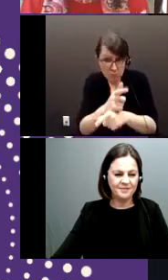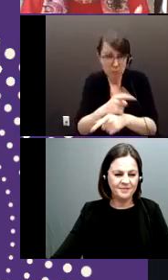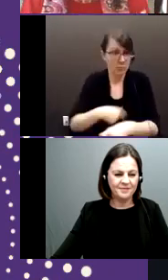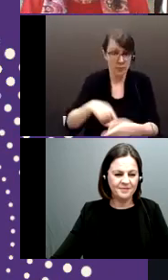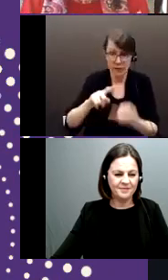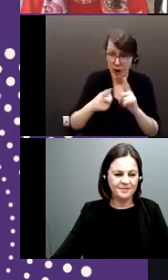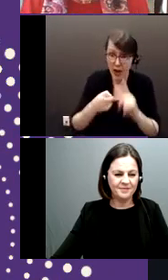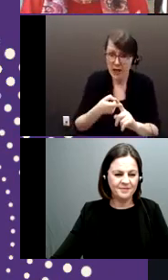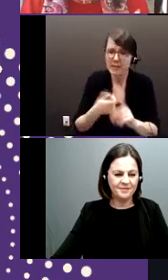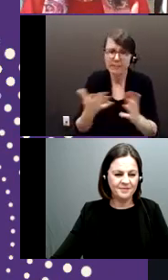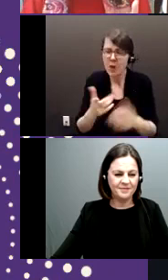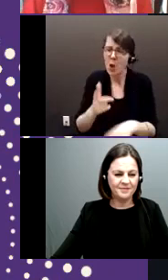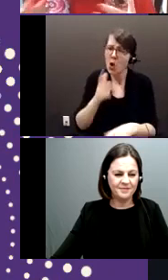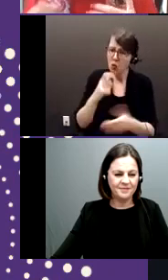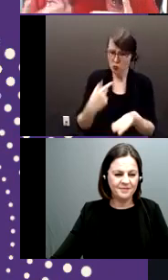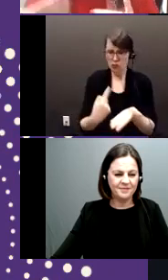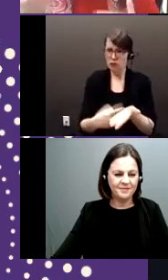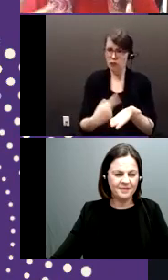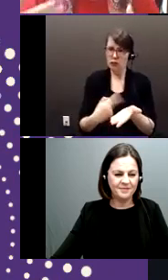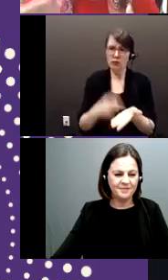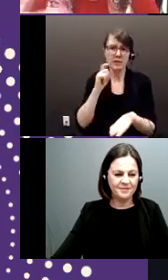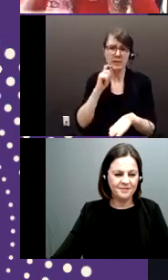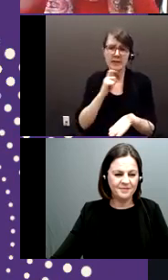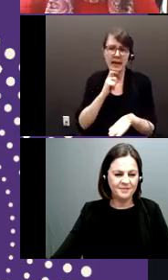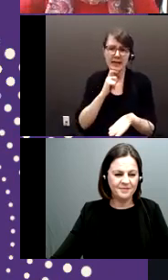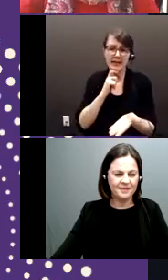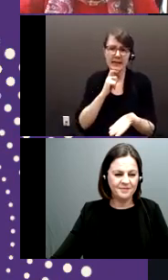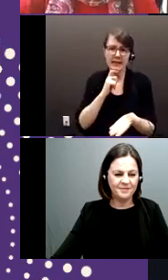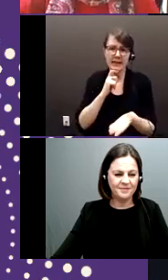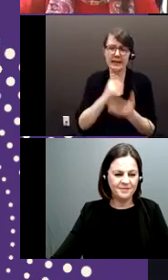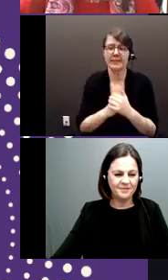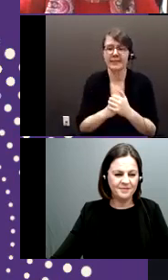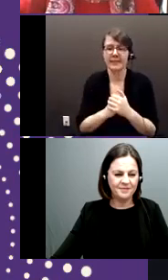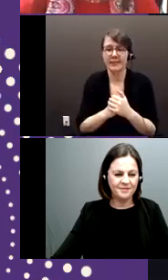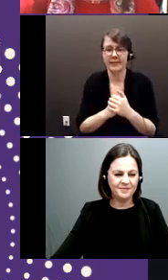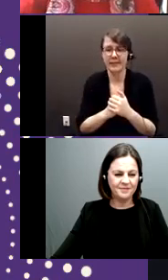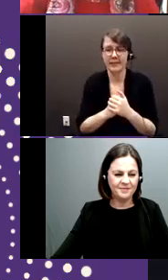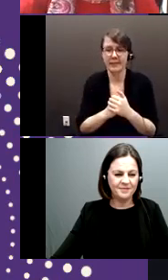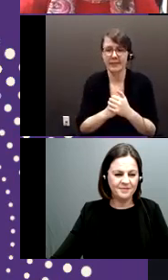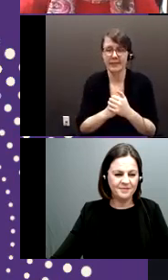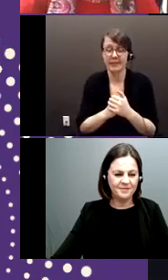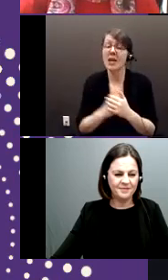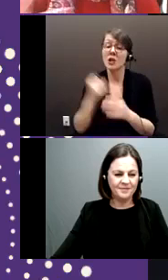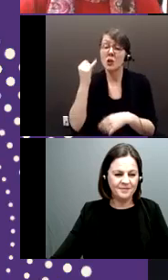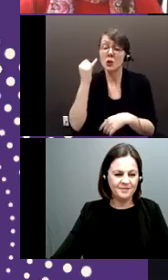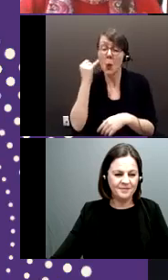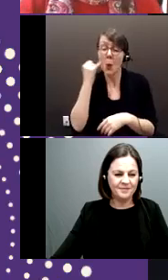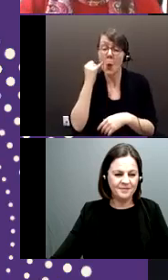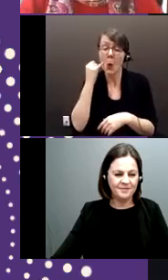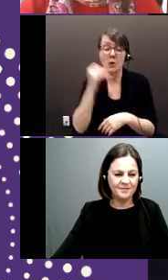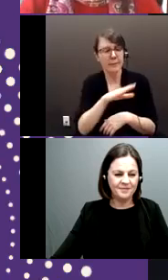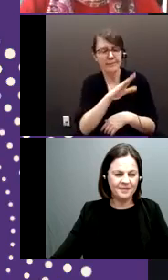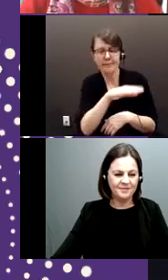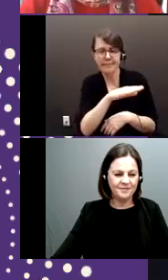these conversations with? And if it feels like the other person is not comfortable having